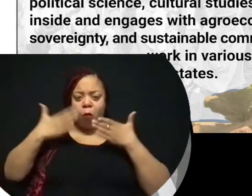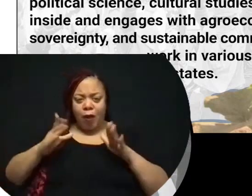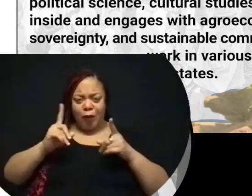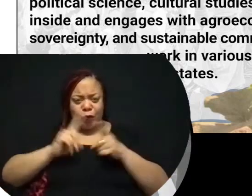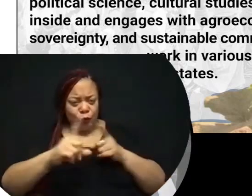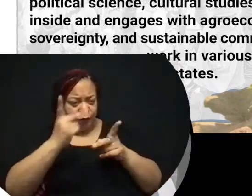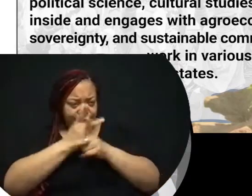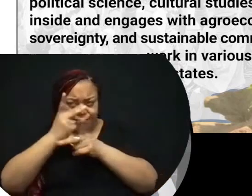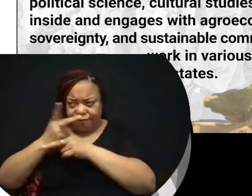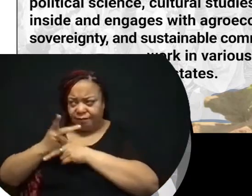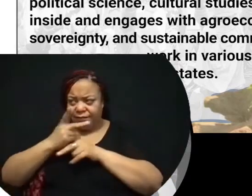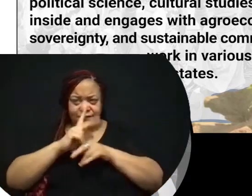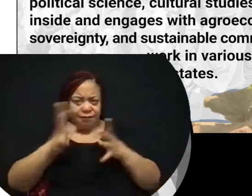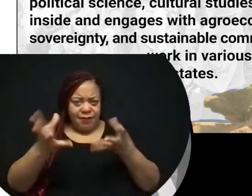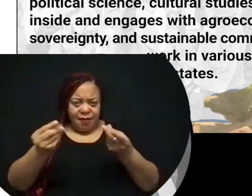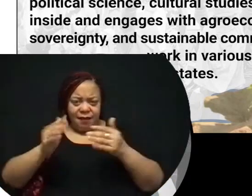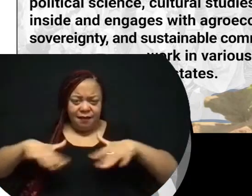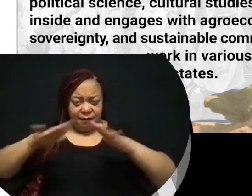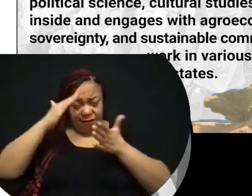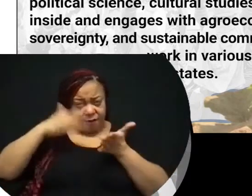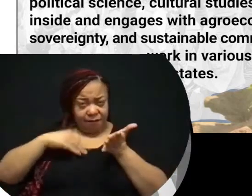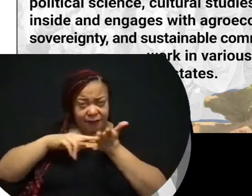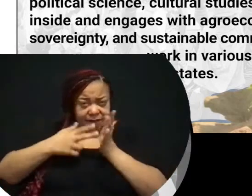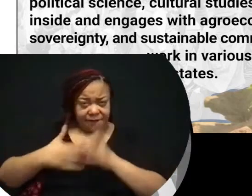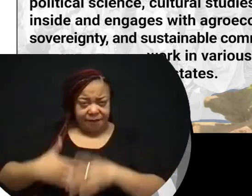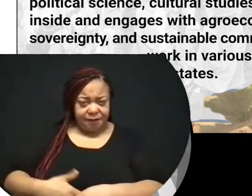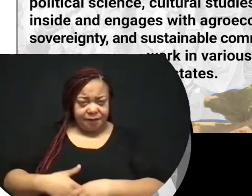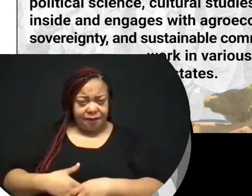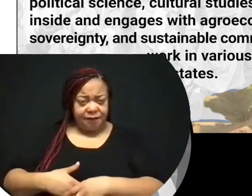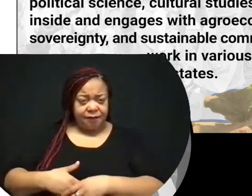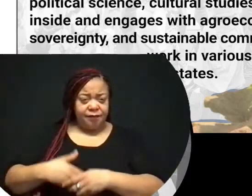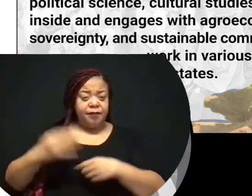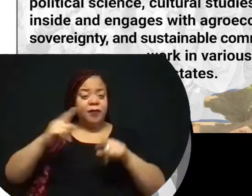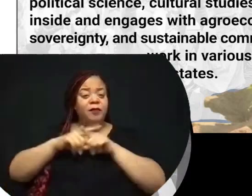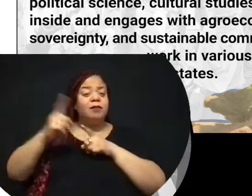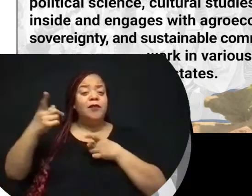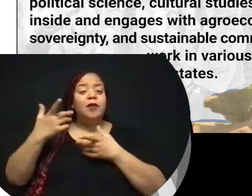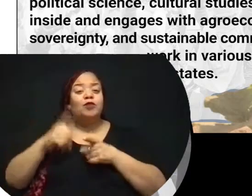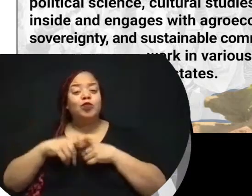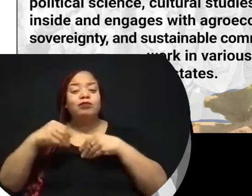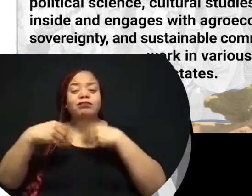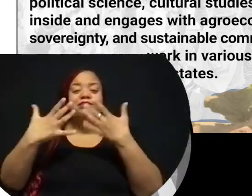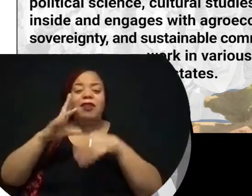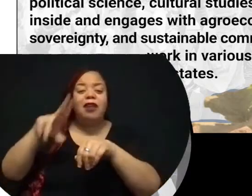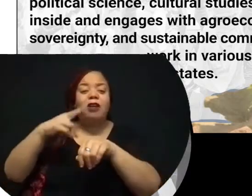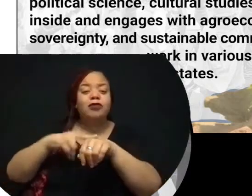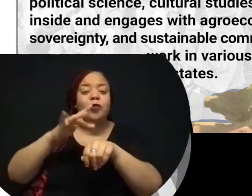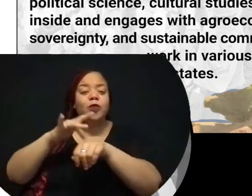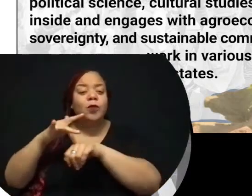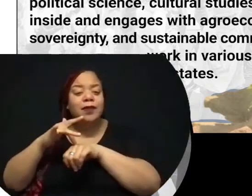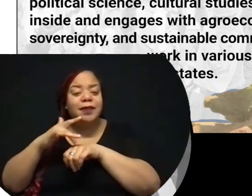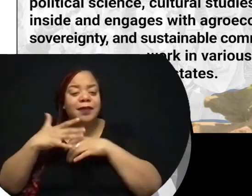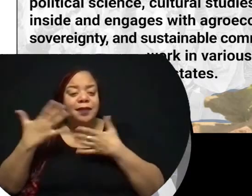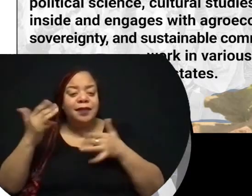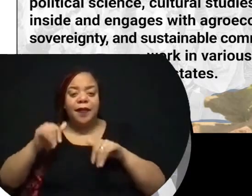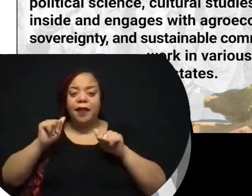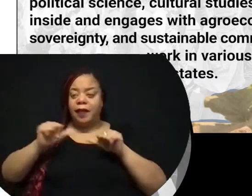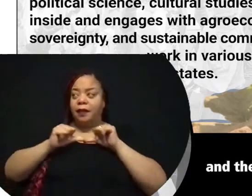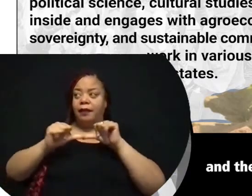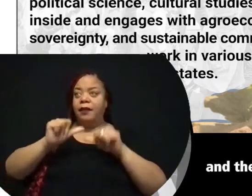connection with all that, you know, the more we connect sustainability, agroecology,